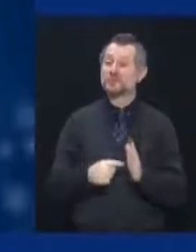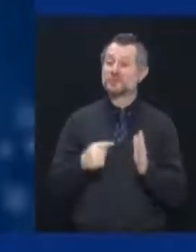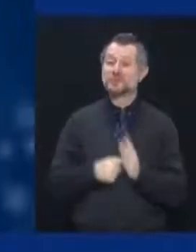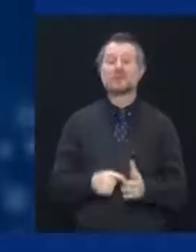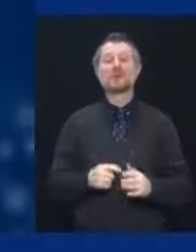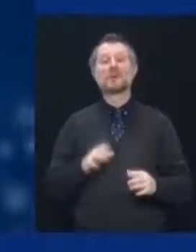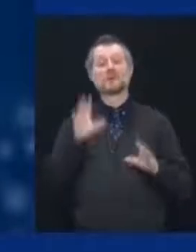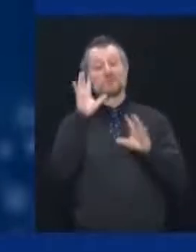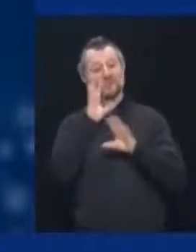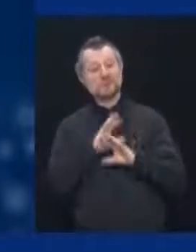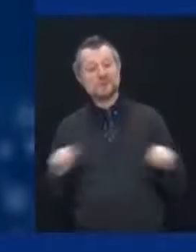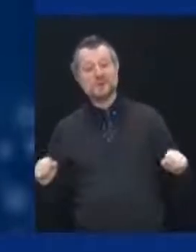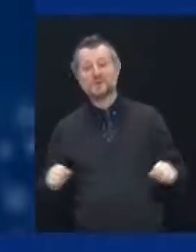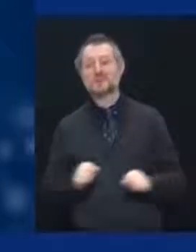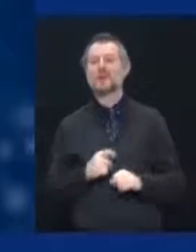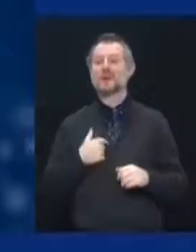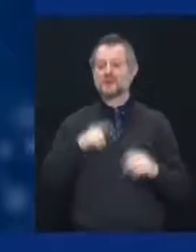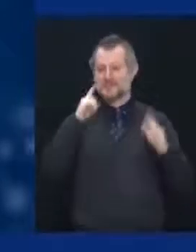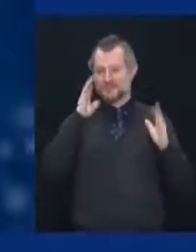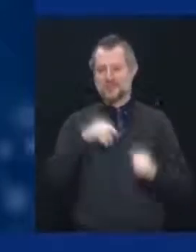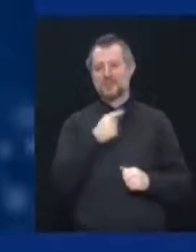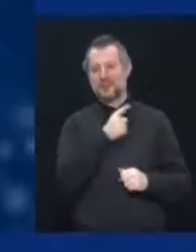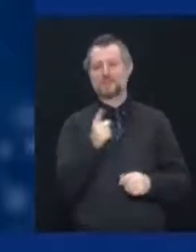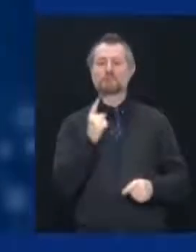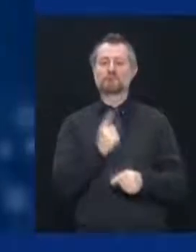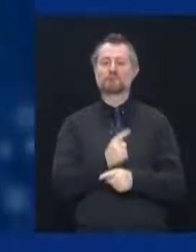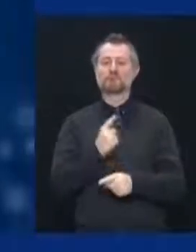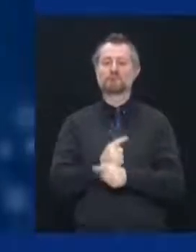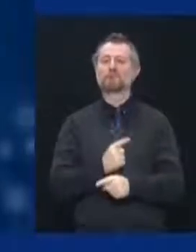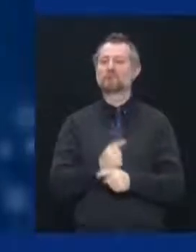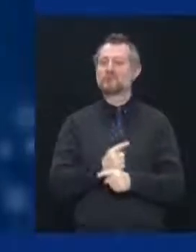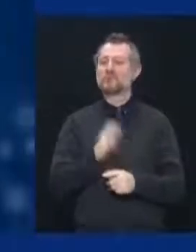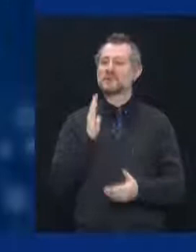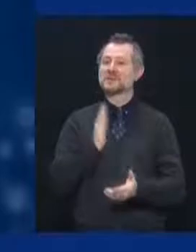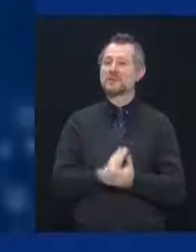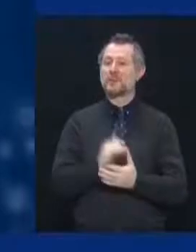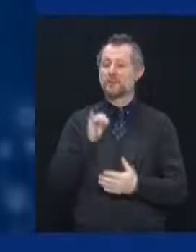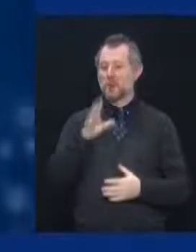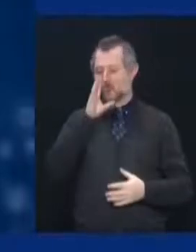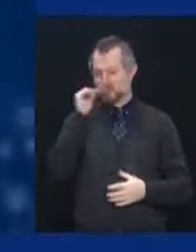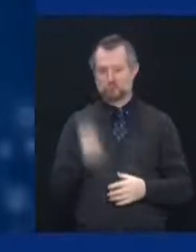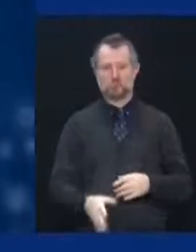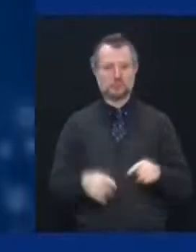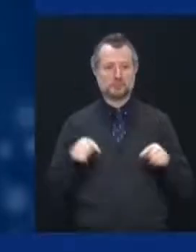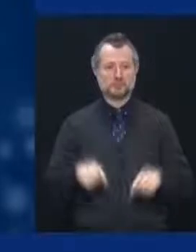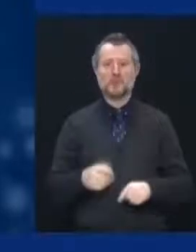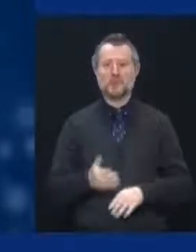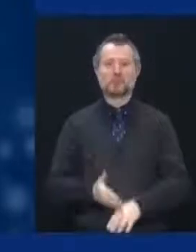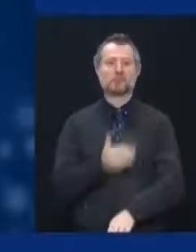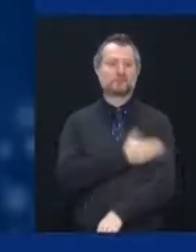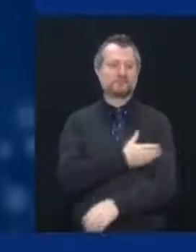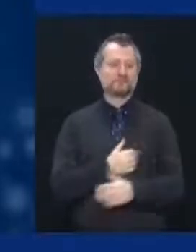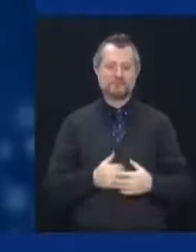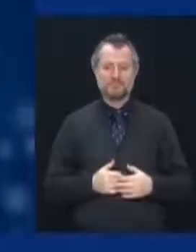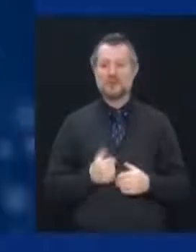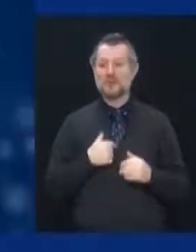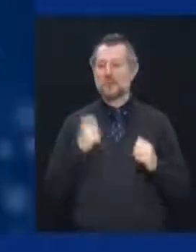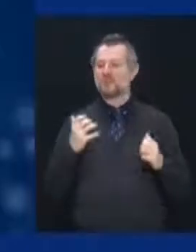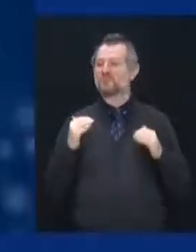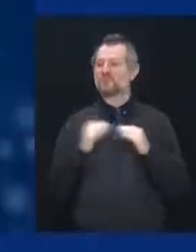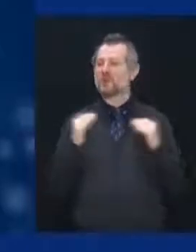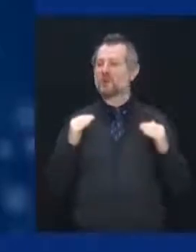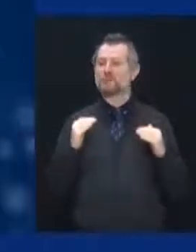expect them to right the wrongs that were done to the state of New York. And where we want fairness, but we